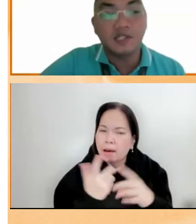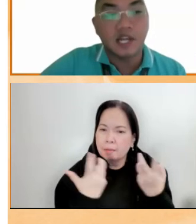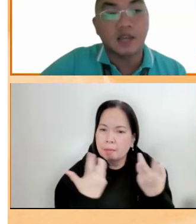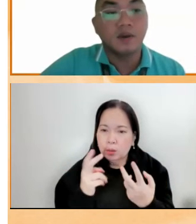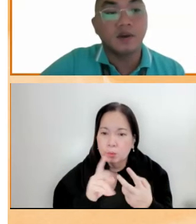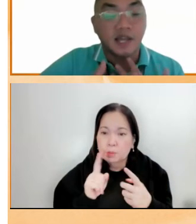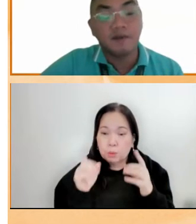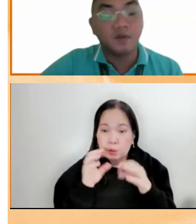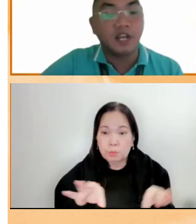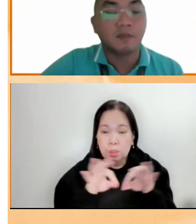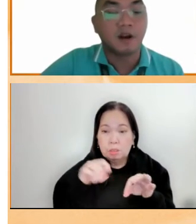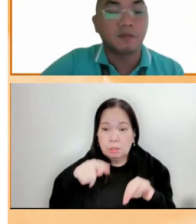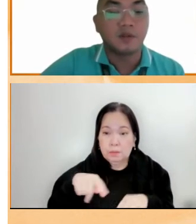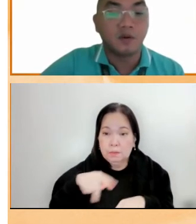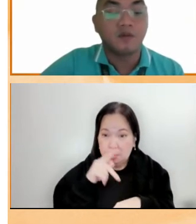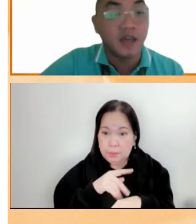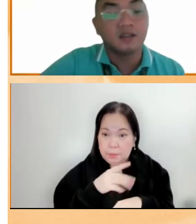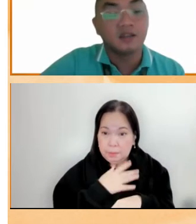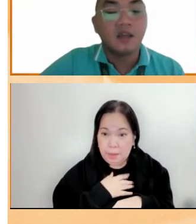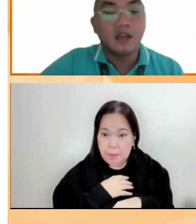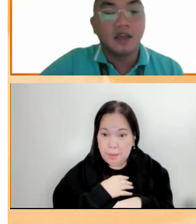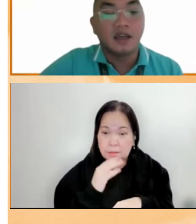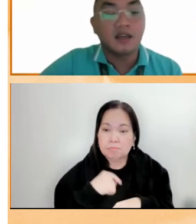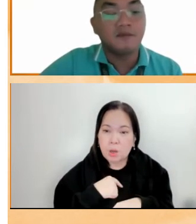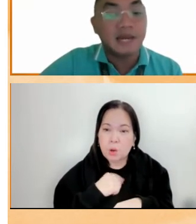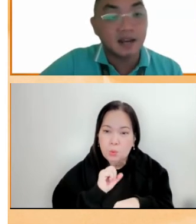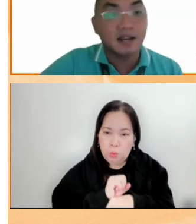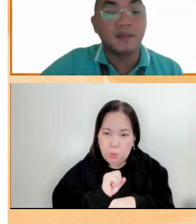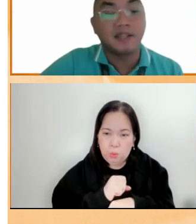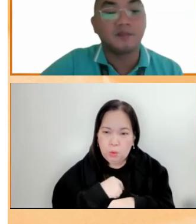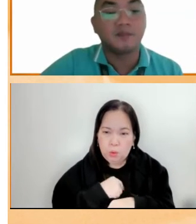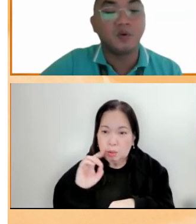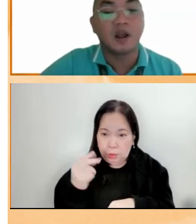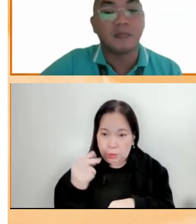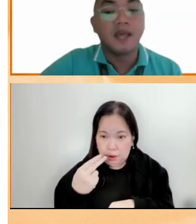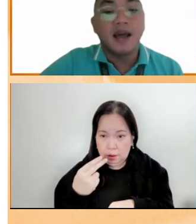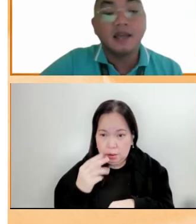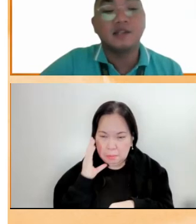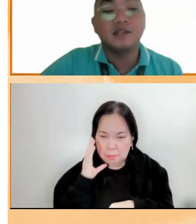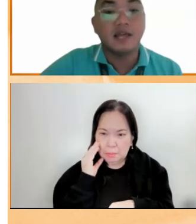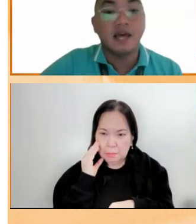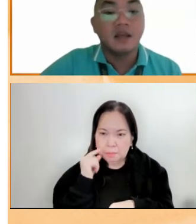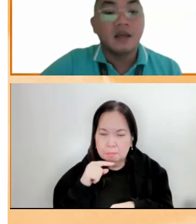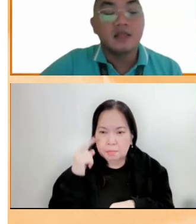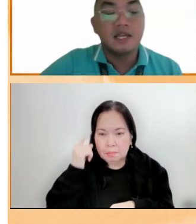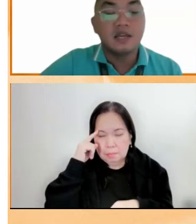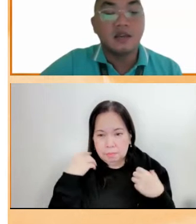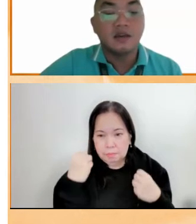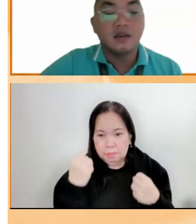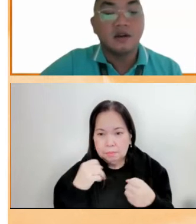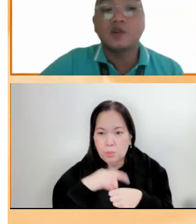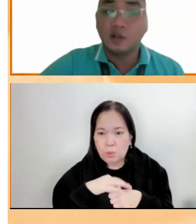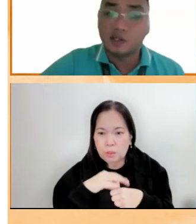would say, because I have been working in the Department of Health and have been handling the mental health program, I can say that